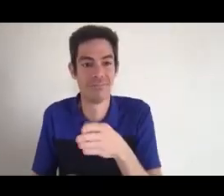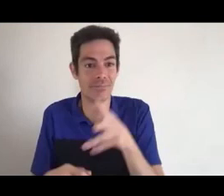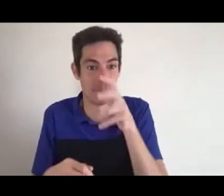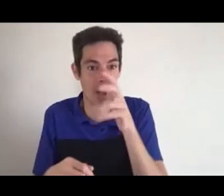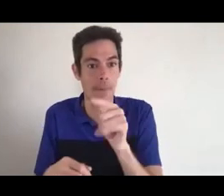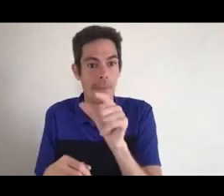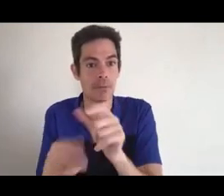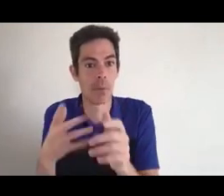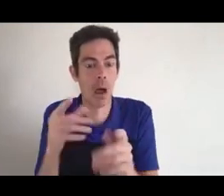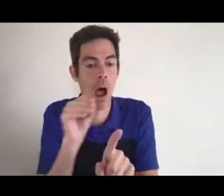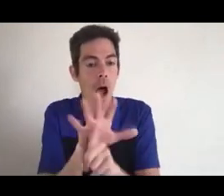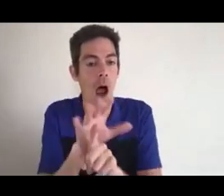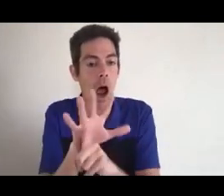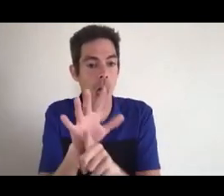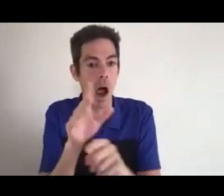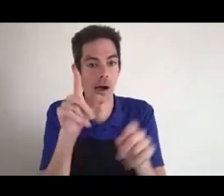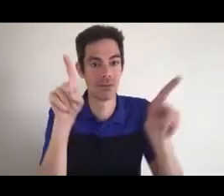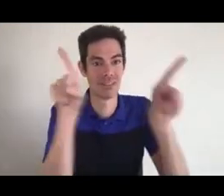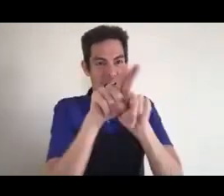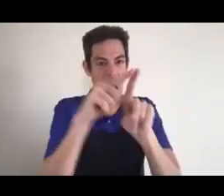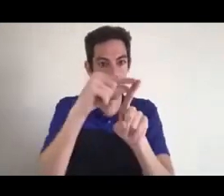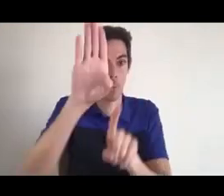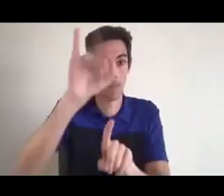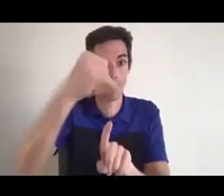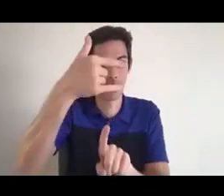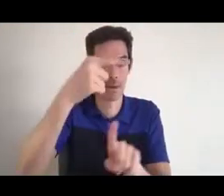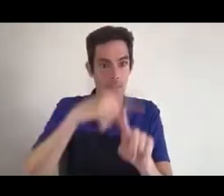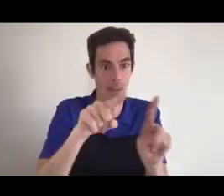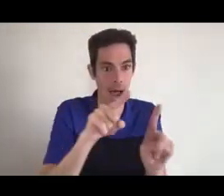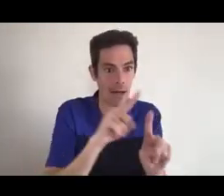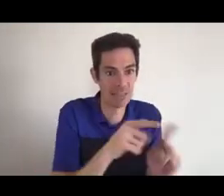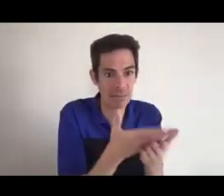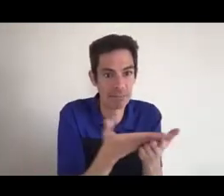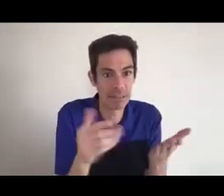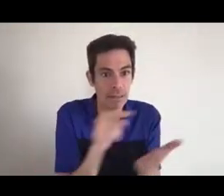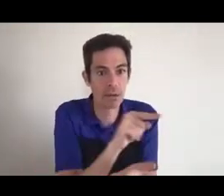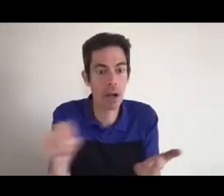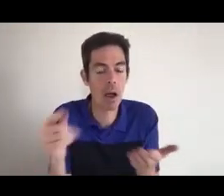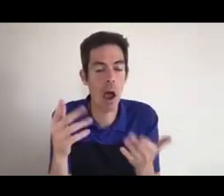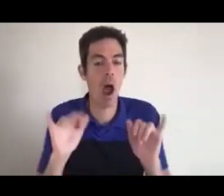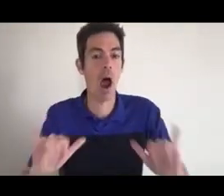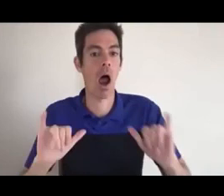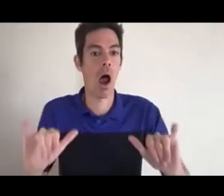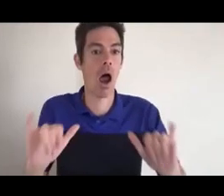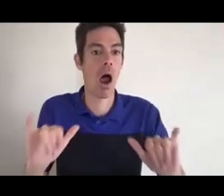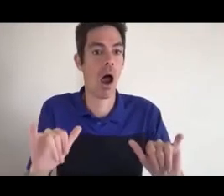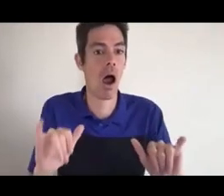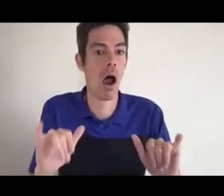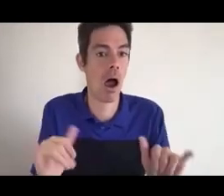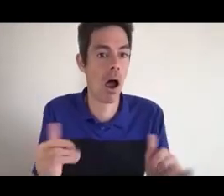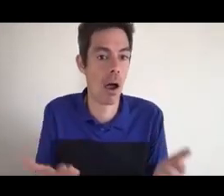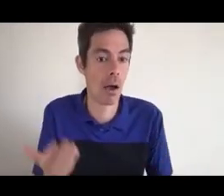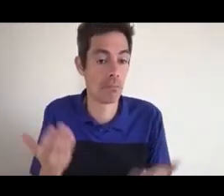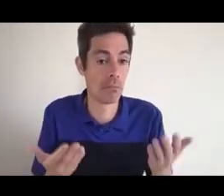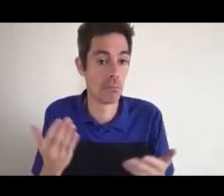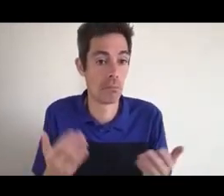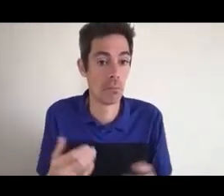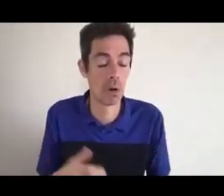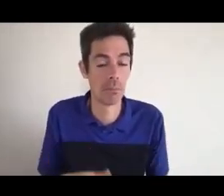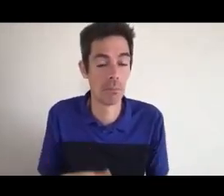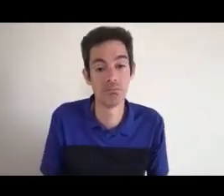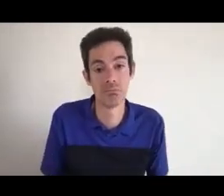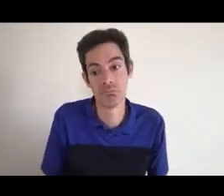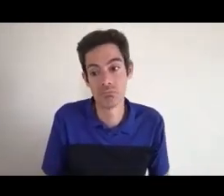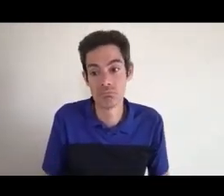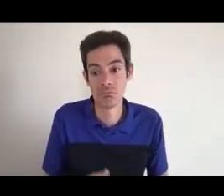this. And then for a big bug would be signed like this. So you expose them, to different meanings of the same